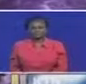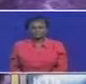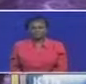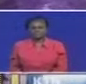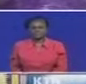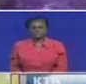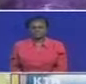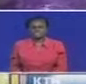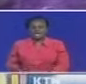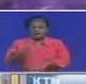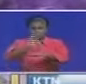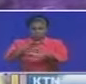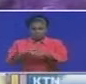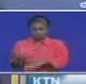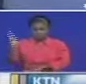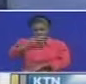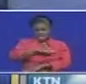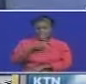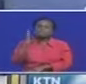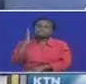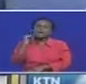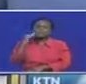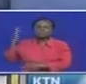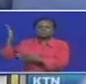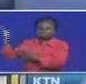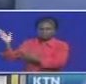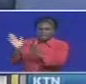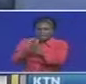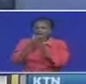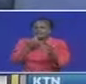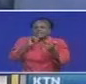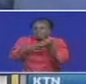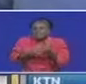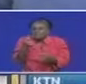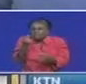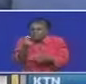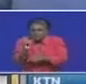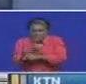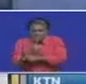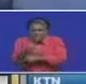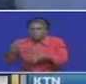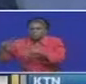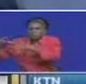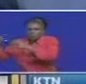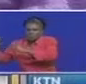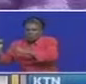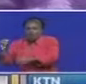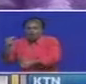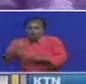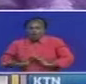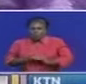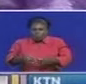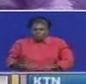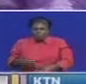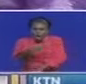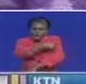It's a great day for Grace Wanjiku and her husband Mwangi Gitao. In a few minutes, they will be leaving Pumwani Hospital with their bundle